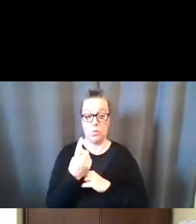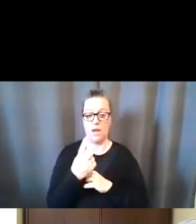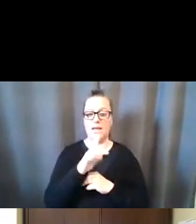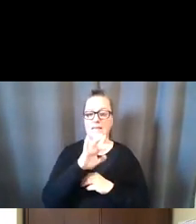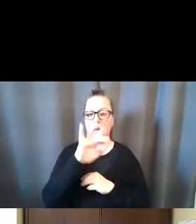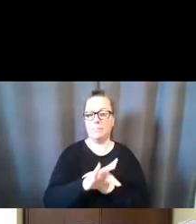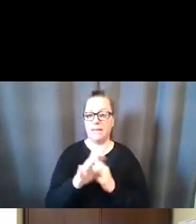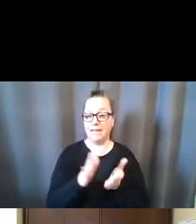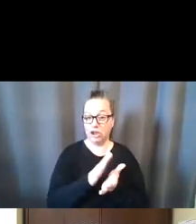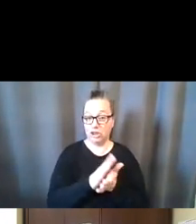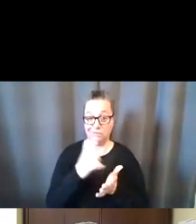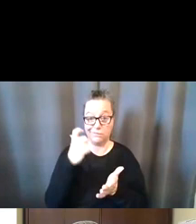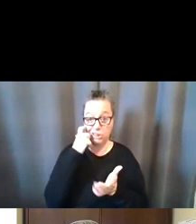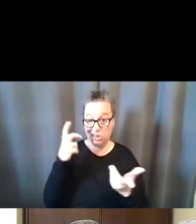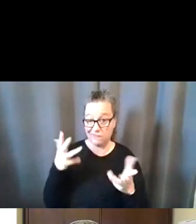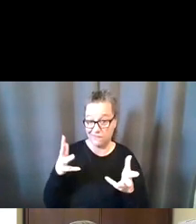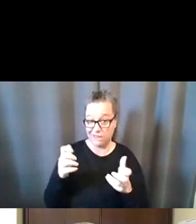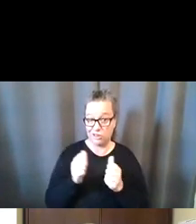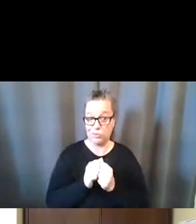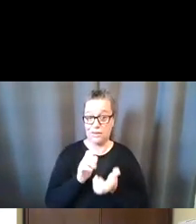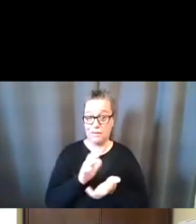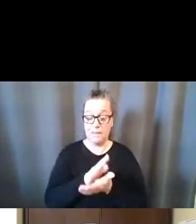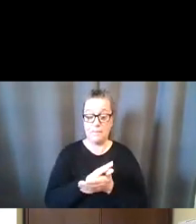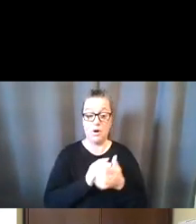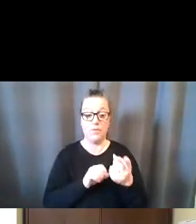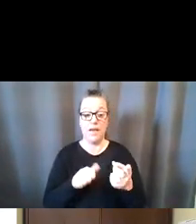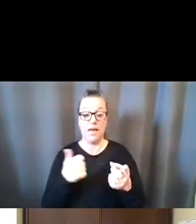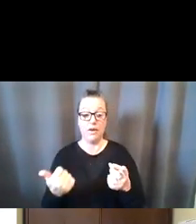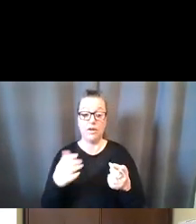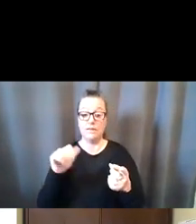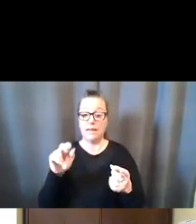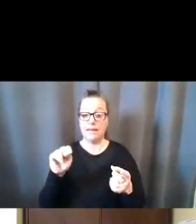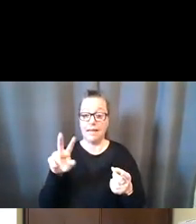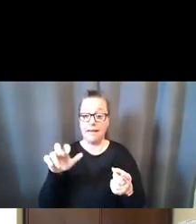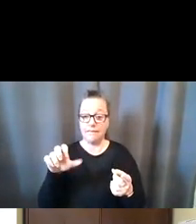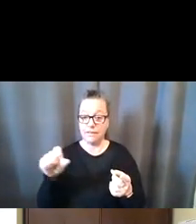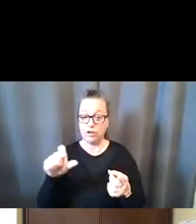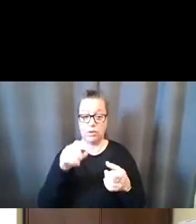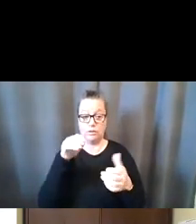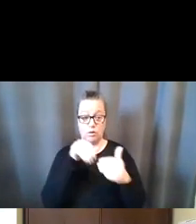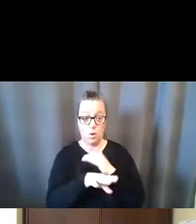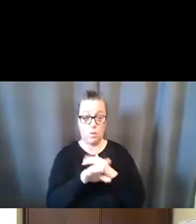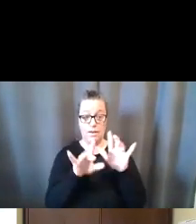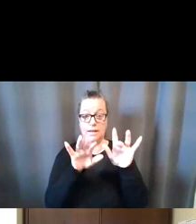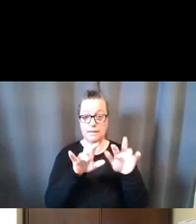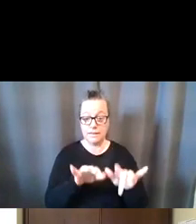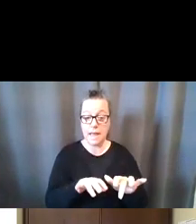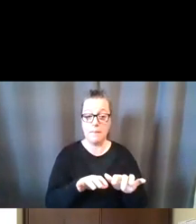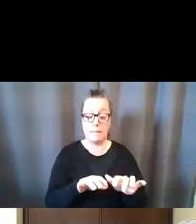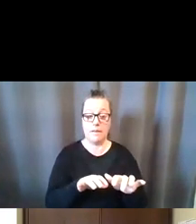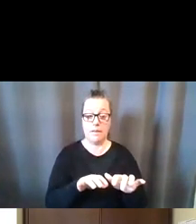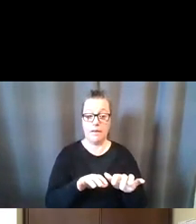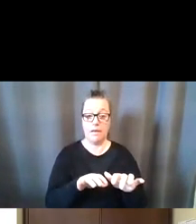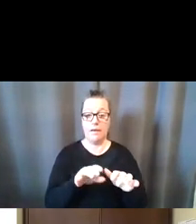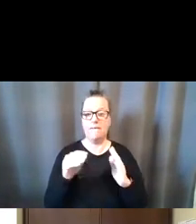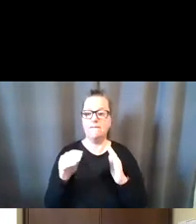sheet. That's what we just did on a blank piece of paper. The other is an actual canvas where you can go in and type in. It's a